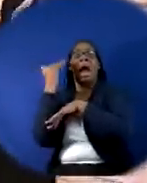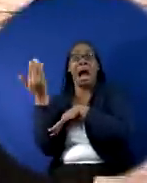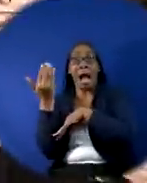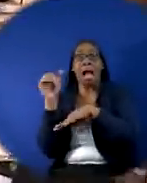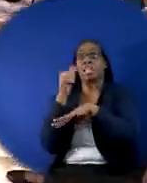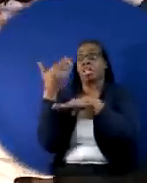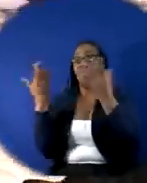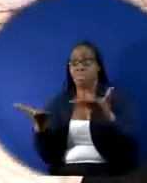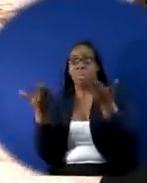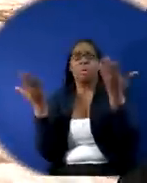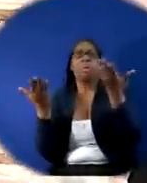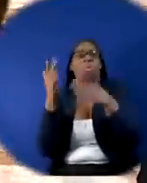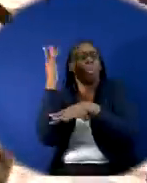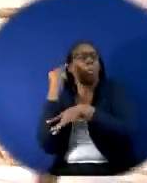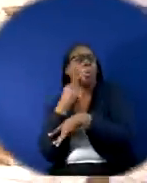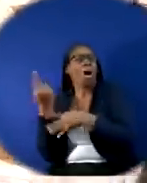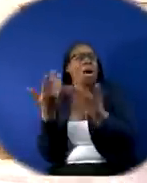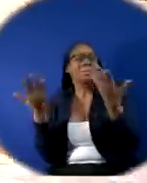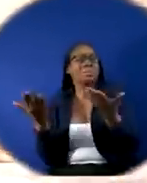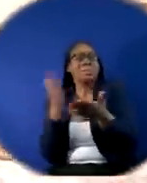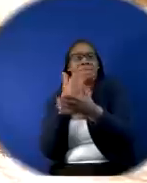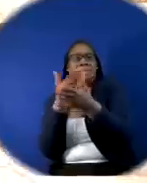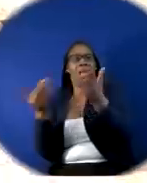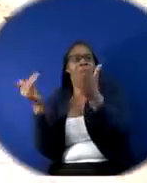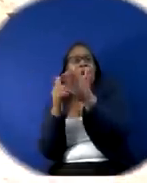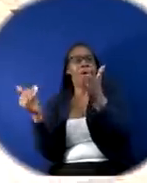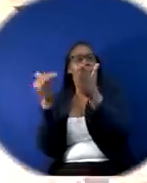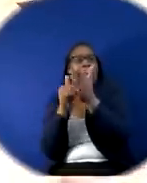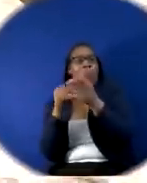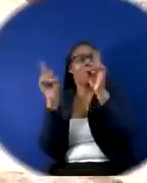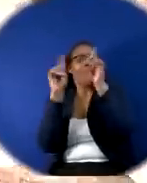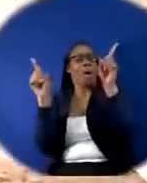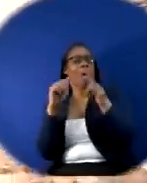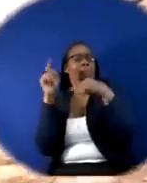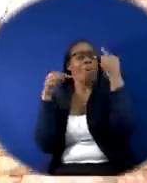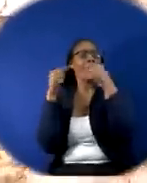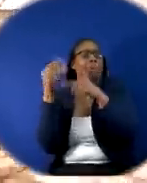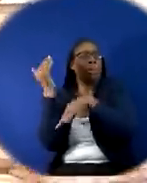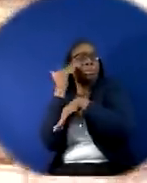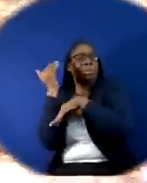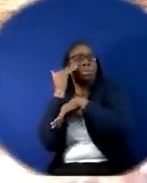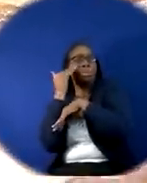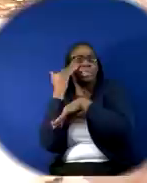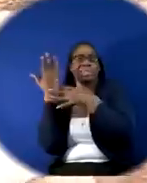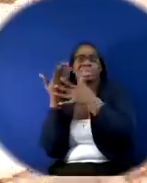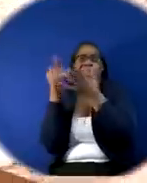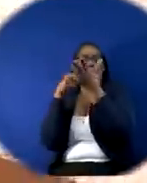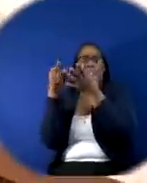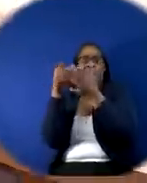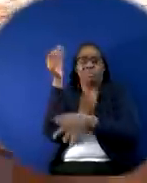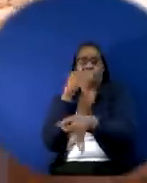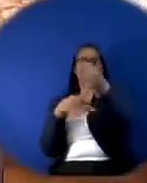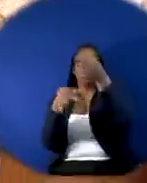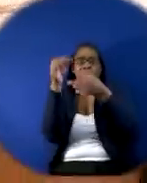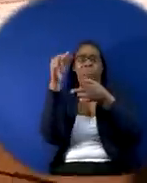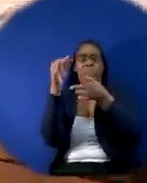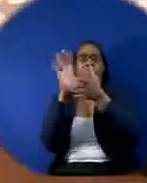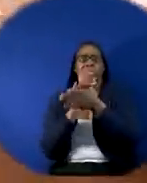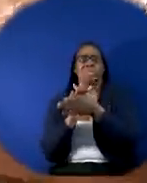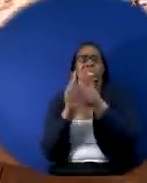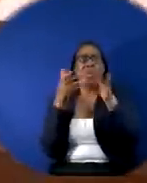somebody might say, why are they singing that over and over? But when you think about the price that was paid for